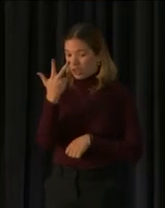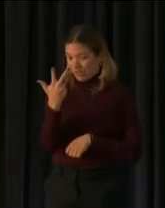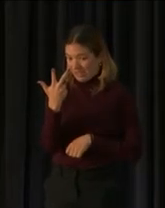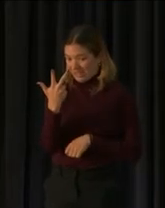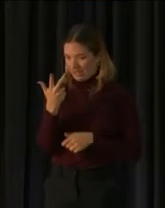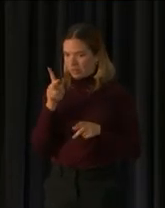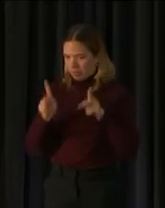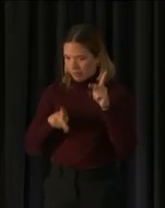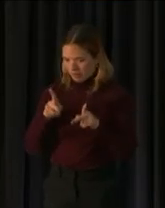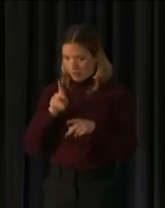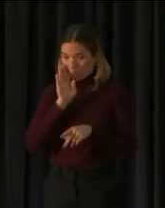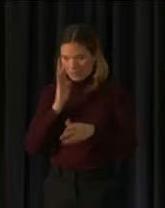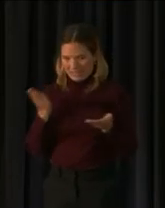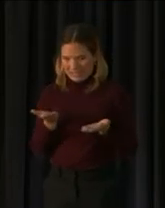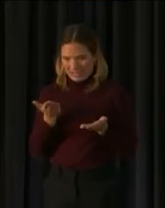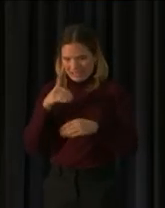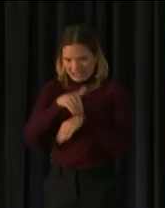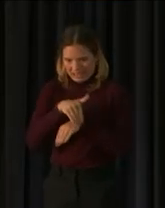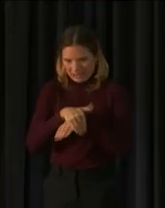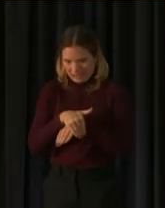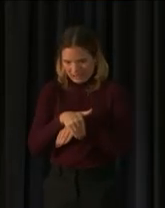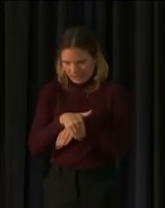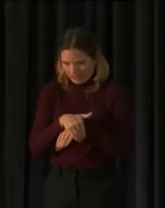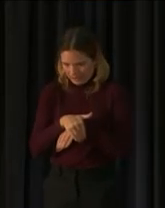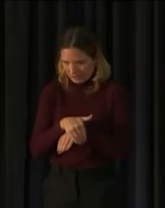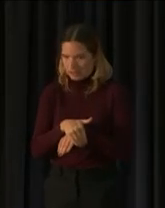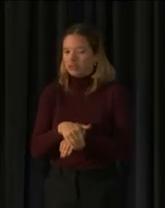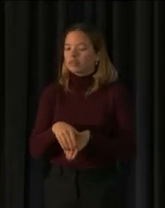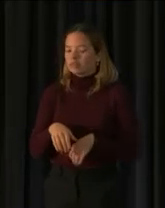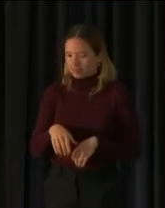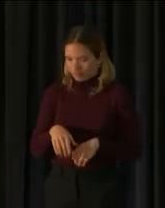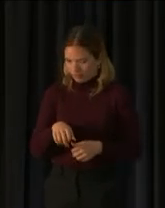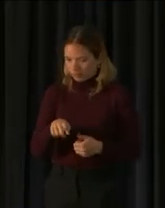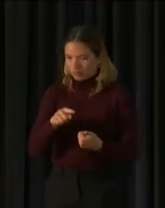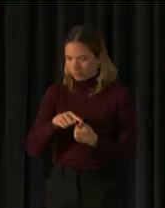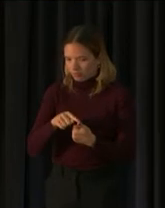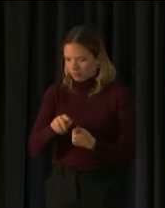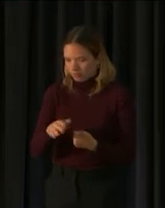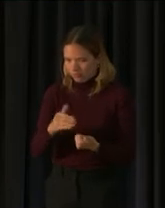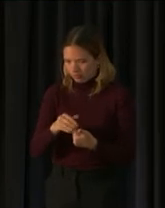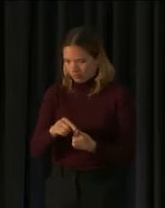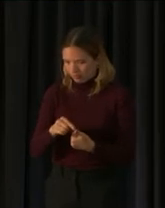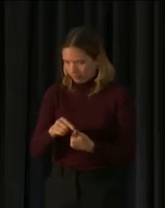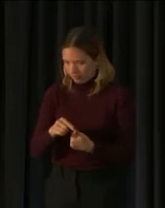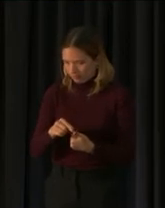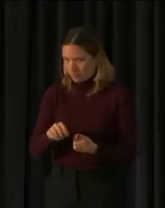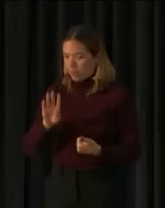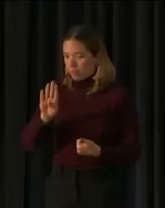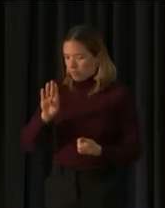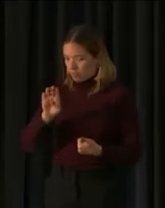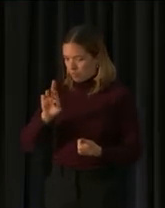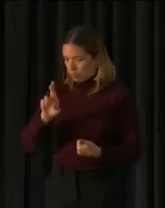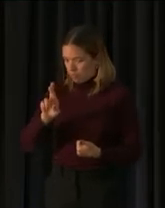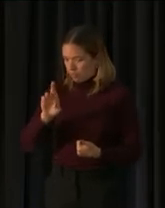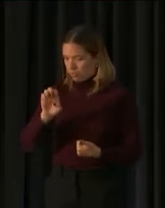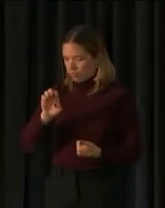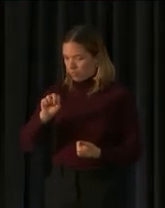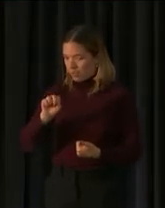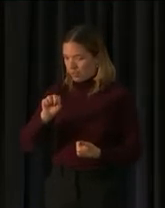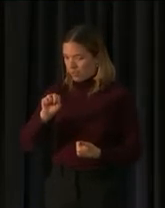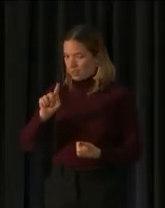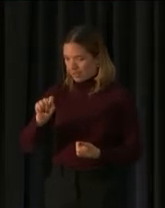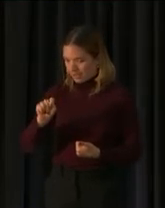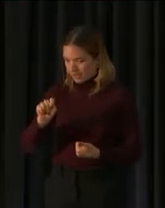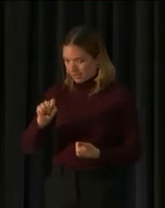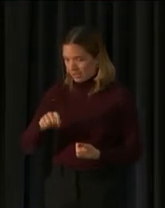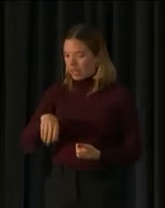leads our student supports work, including our health services team. We also have Cynthia Ruiz, who is